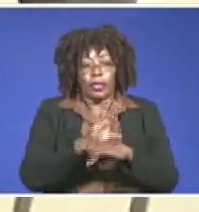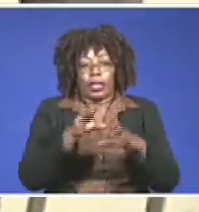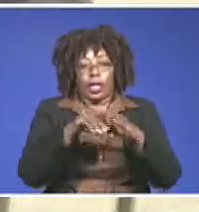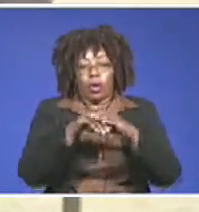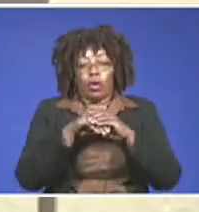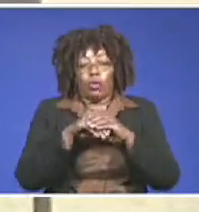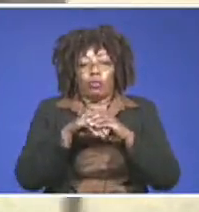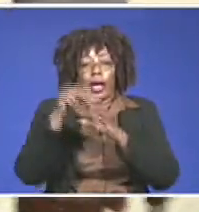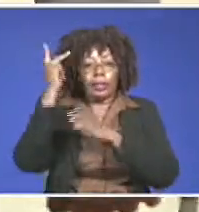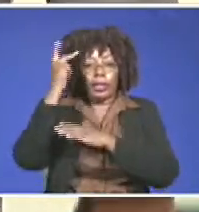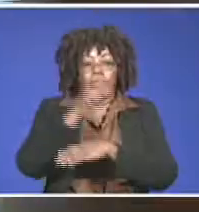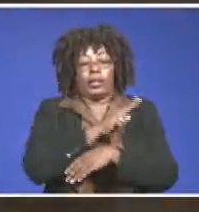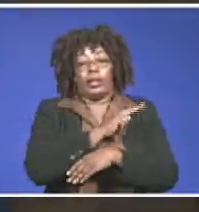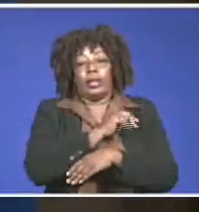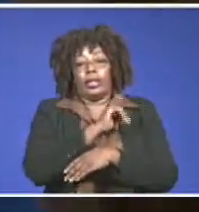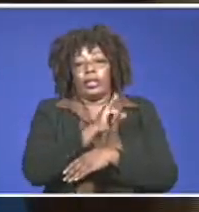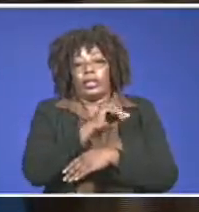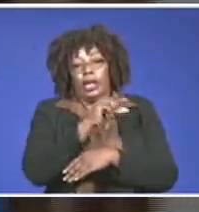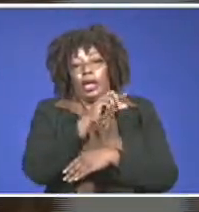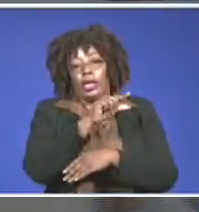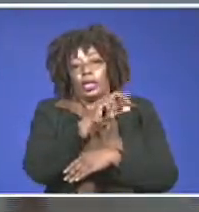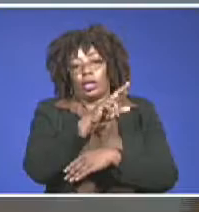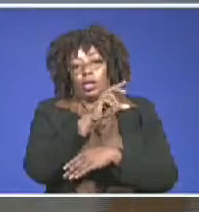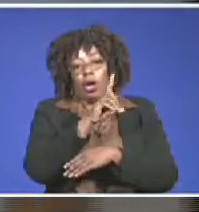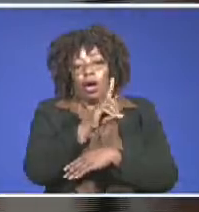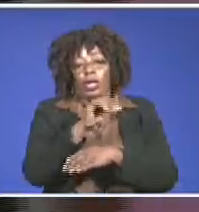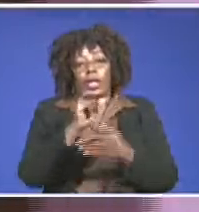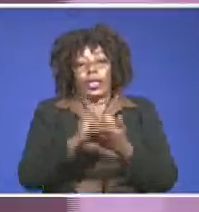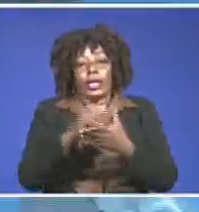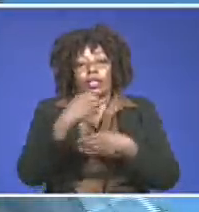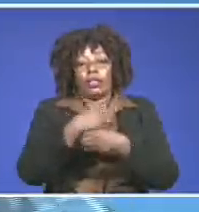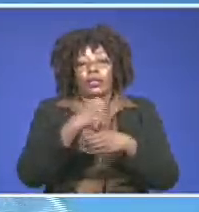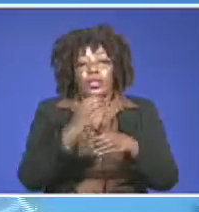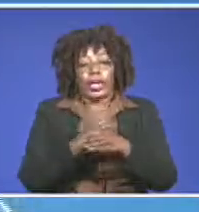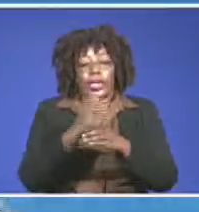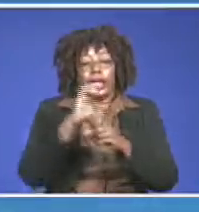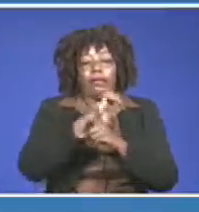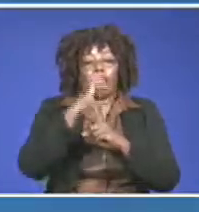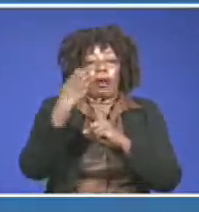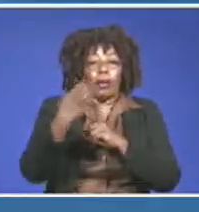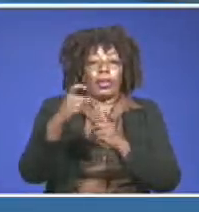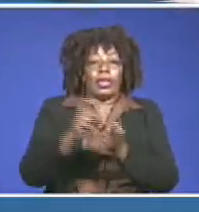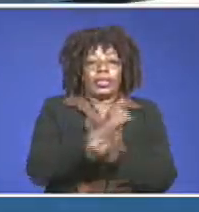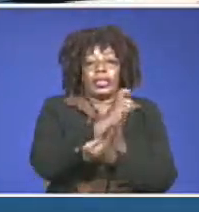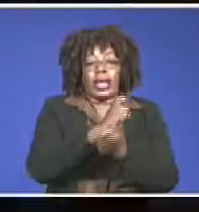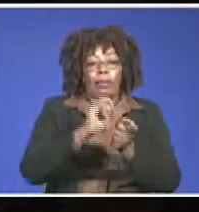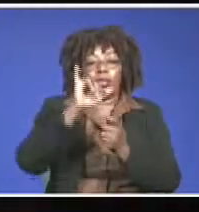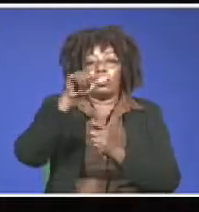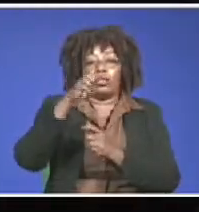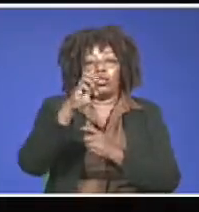Base argued that the work caused environmental damage to Clifton Bay and Jaws Beach. The matter has been adjourned.